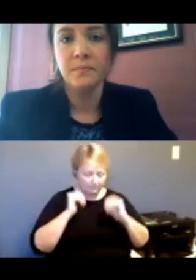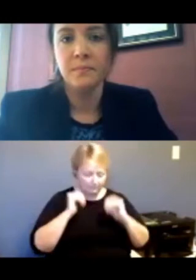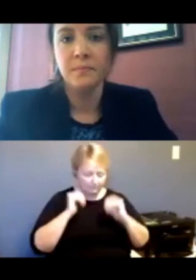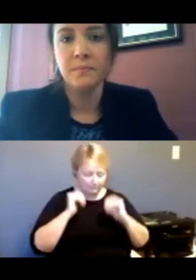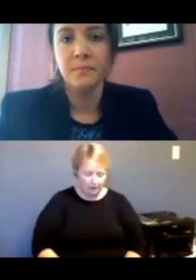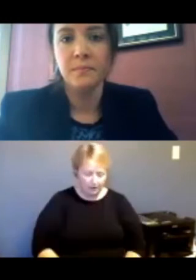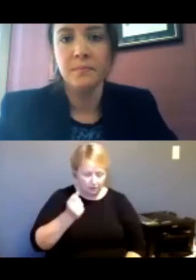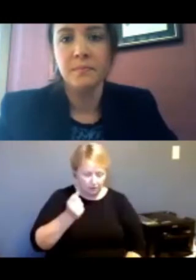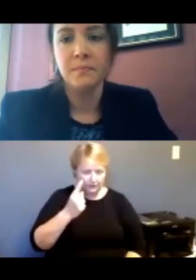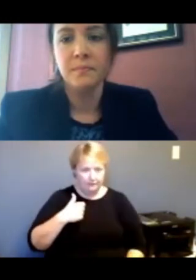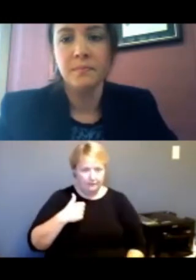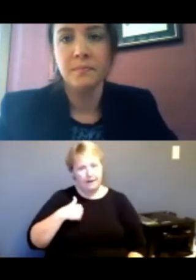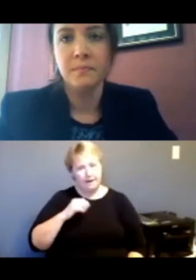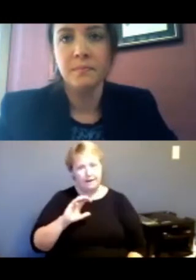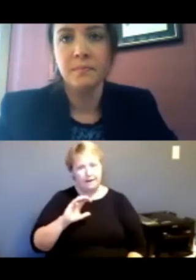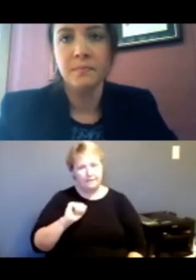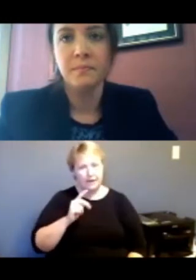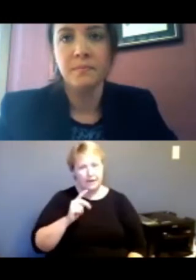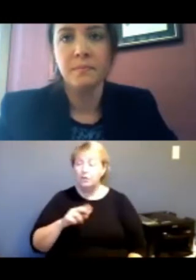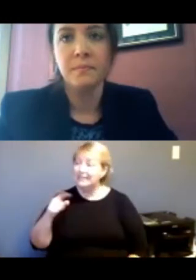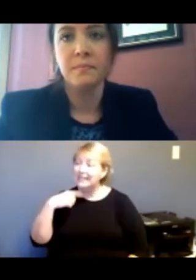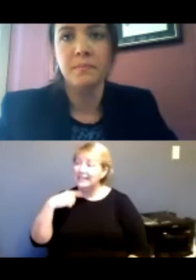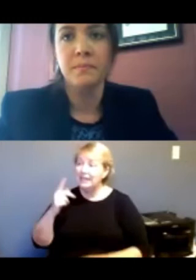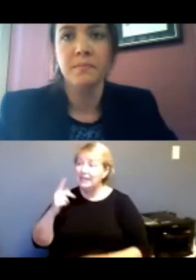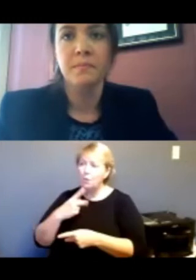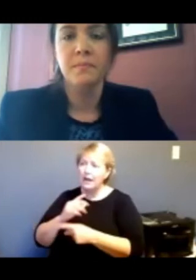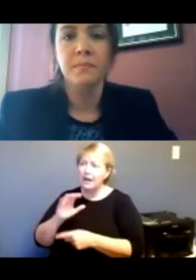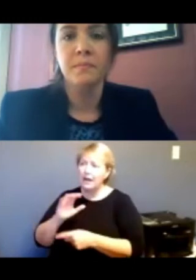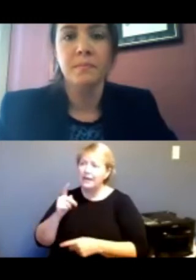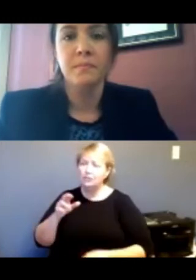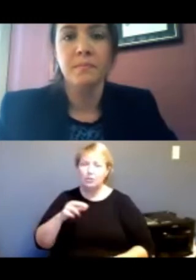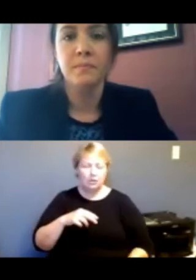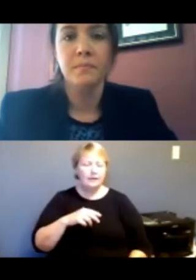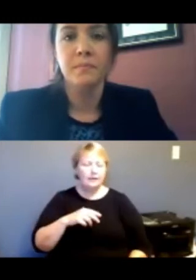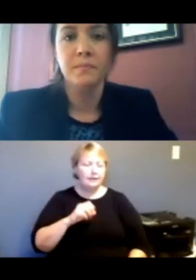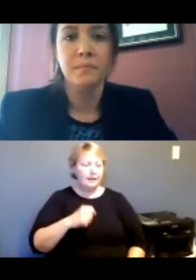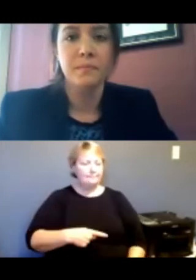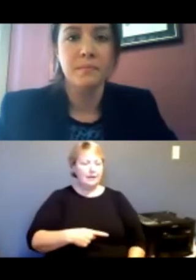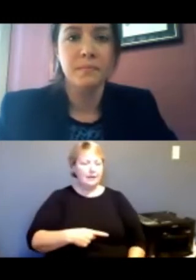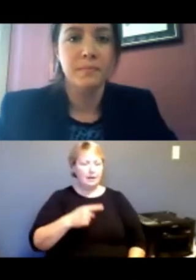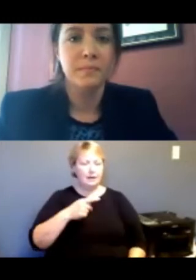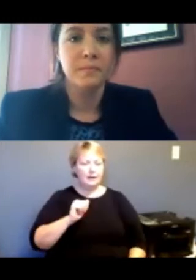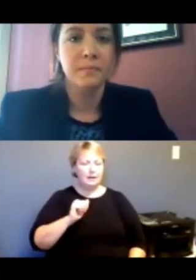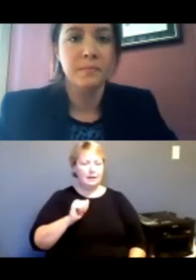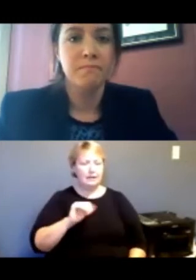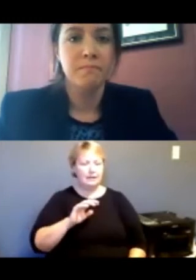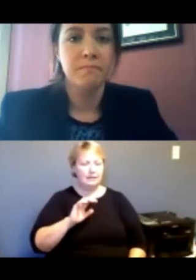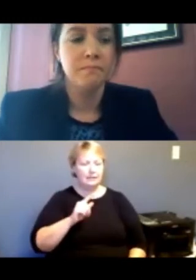Understand that I have cancer. Mm-hmm. And did they tell you what kind of cancer? Pancreatic cancer. Pancreatic cancer. Okay. And